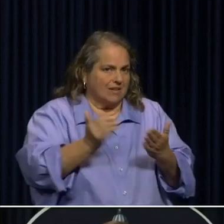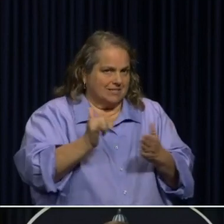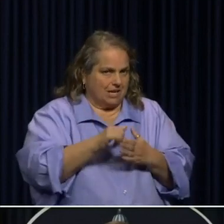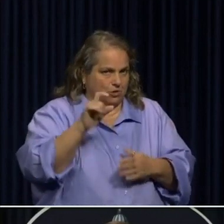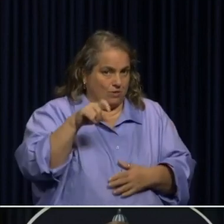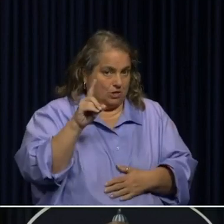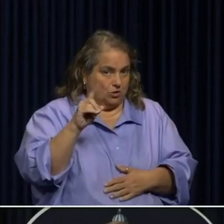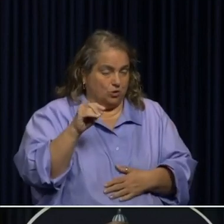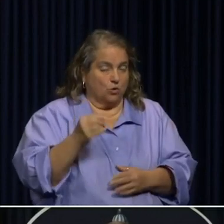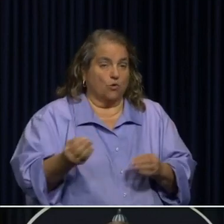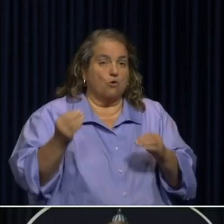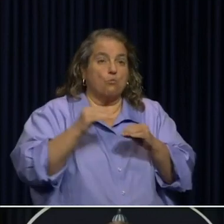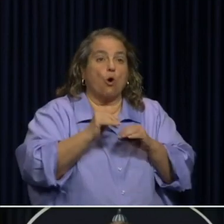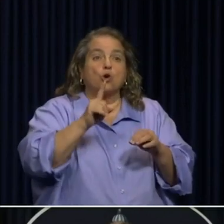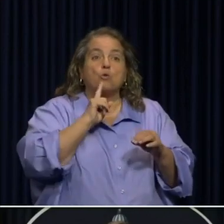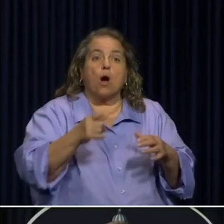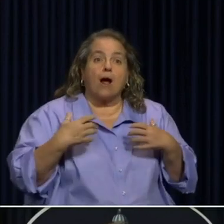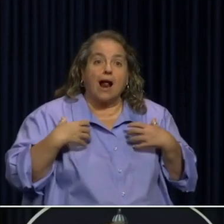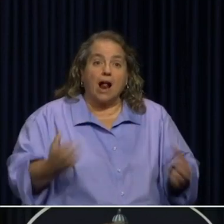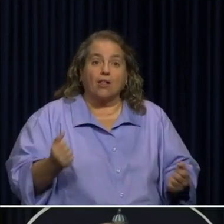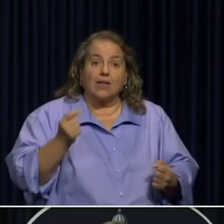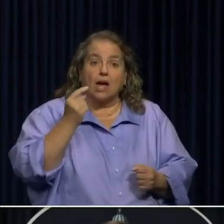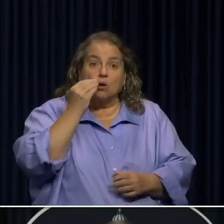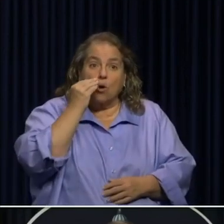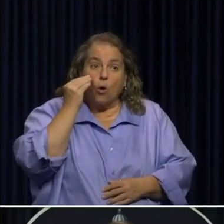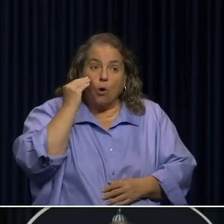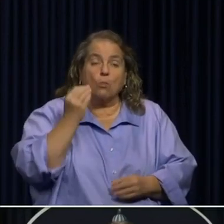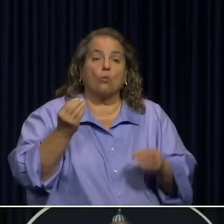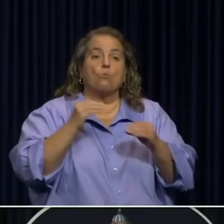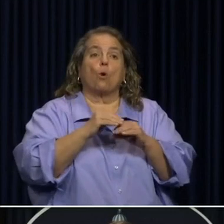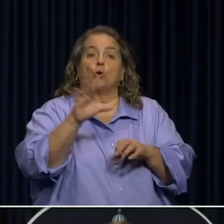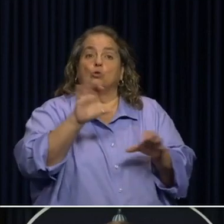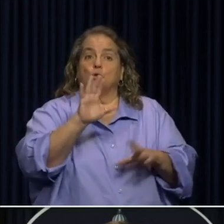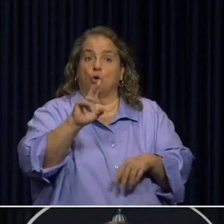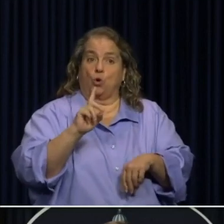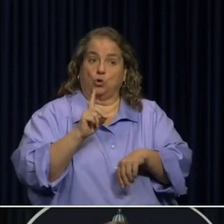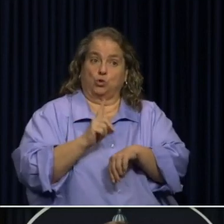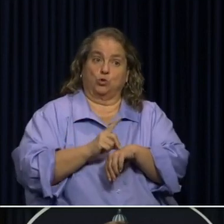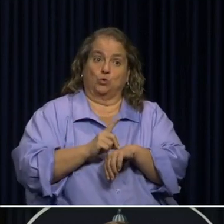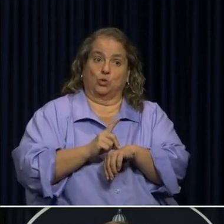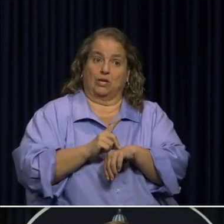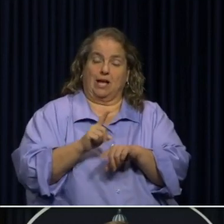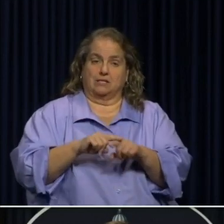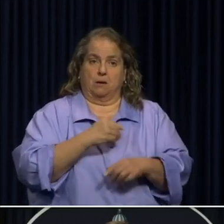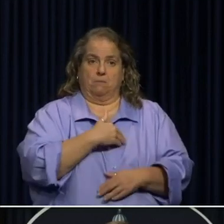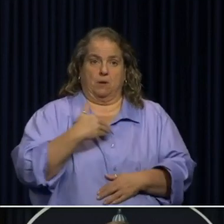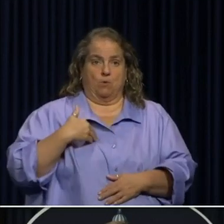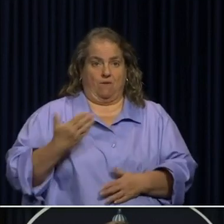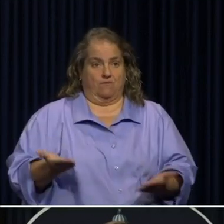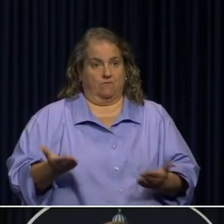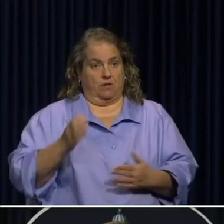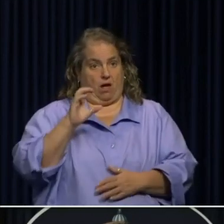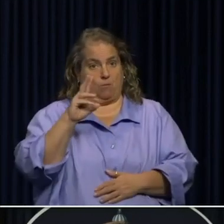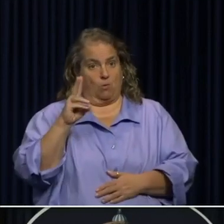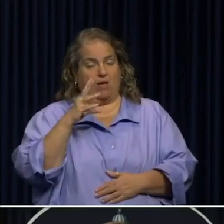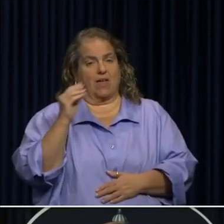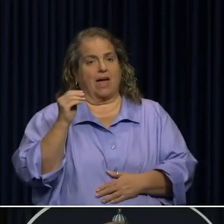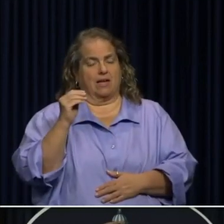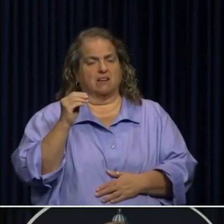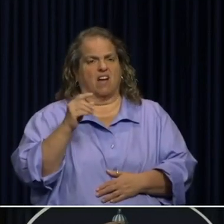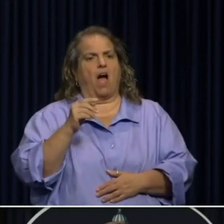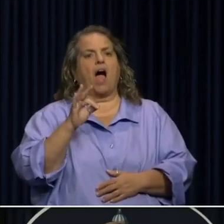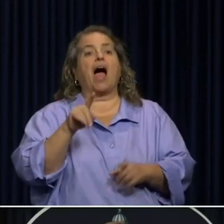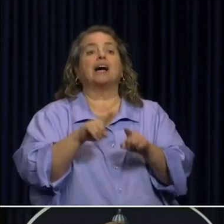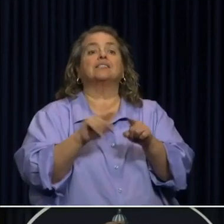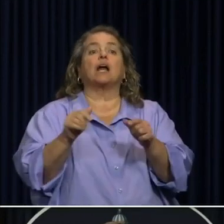The more you are healthy at home, the more you are doing your duty as a member of this Commonwealth and as a patriotic American, and the more